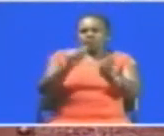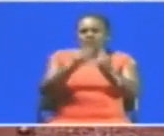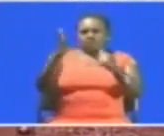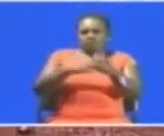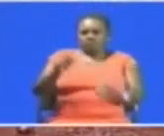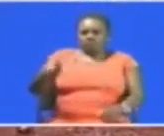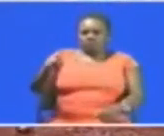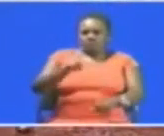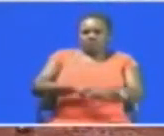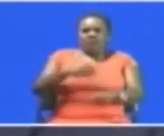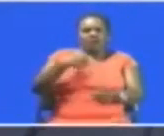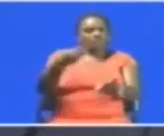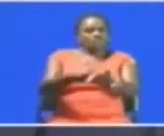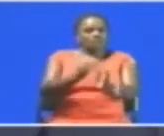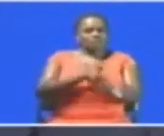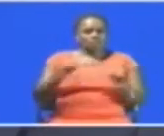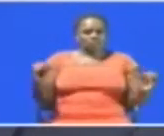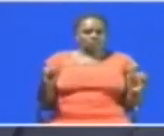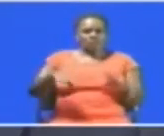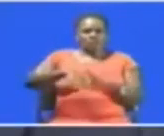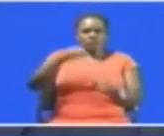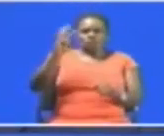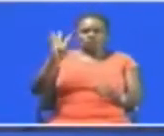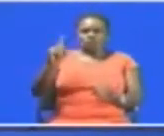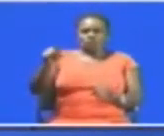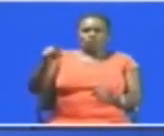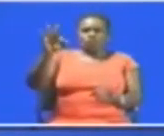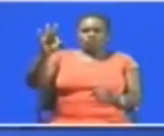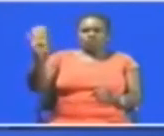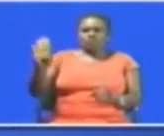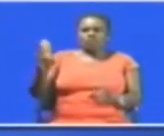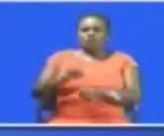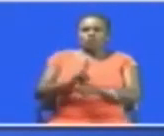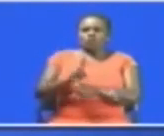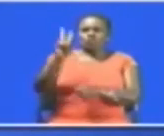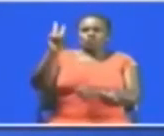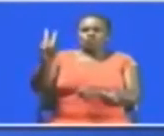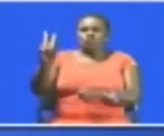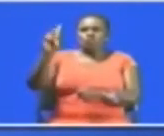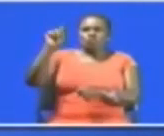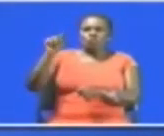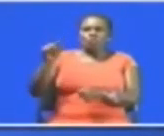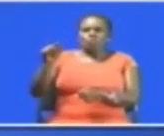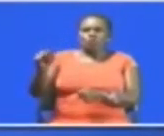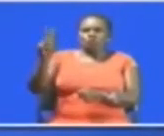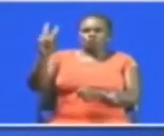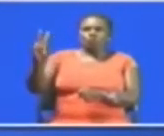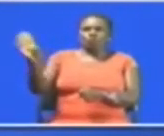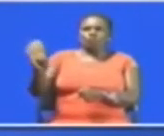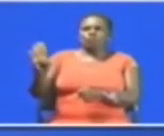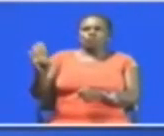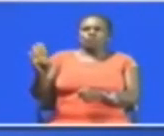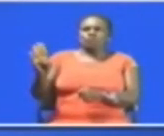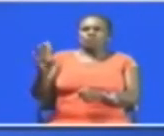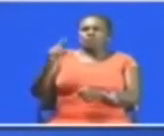planting season due to lack of funds. Out of the 4.3 billion, we have used 2.2 billion,